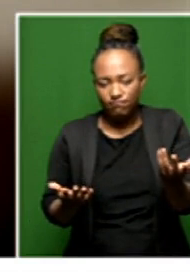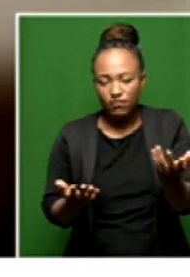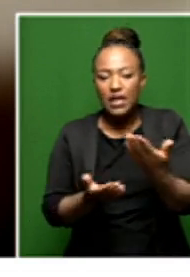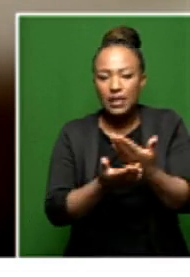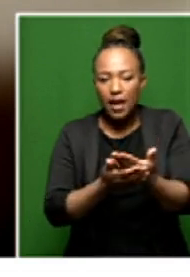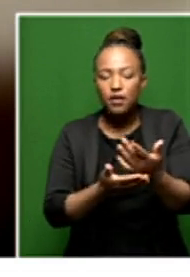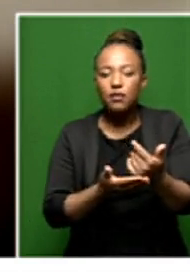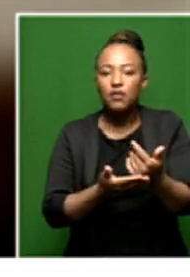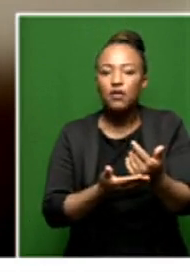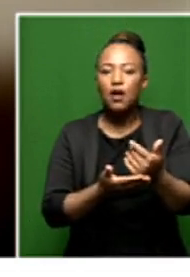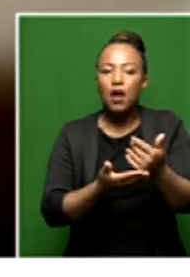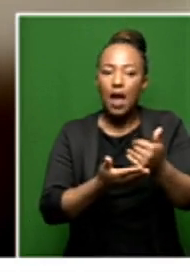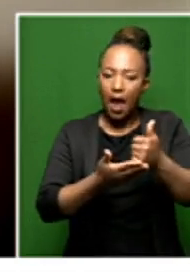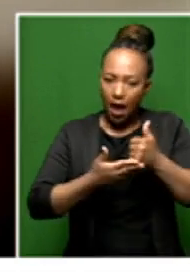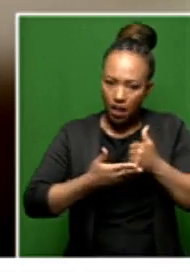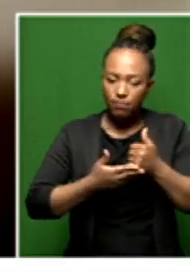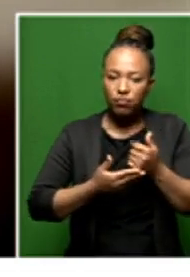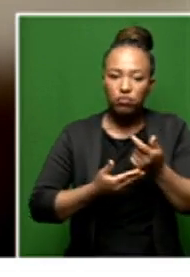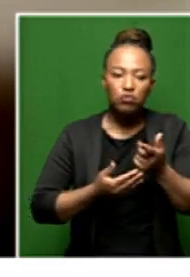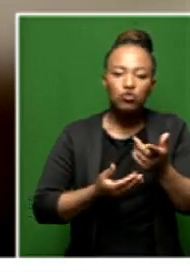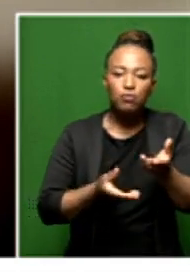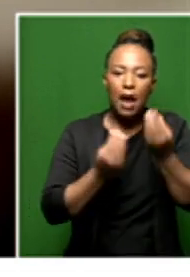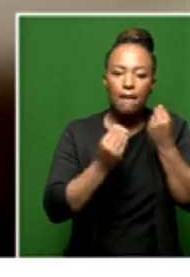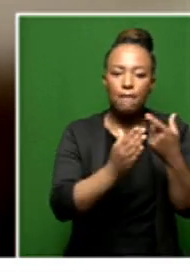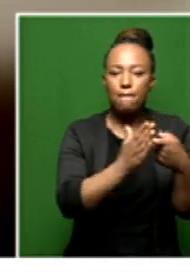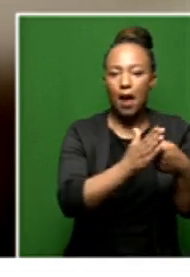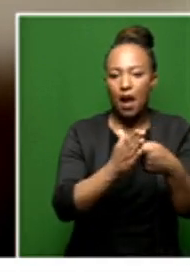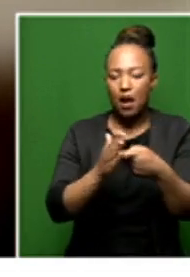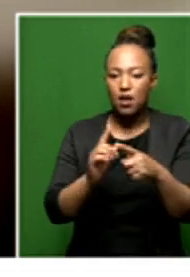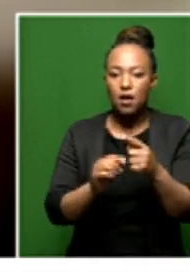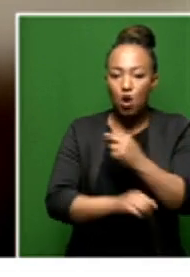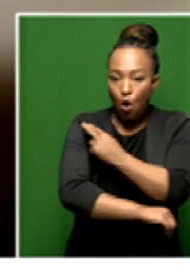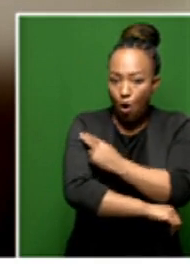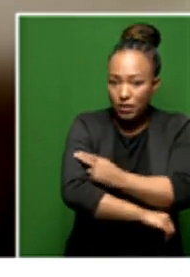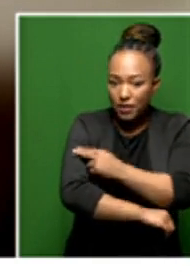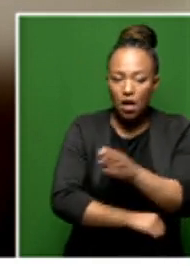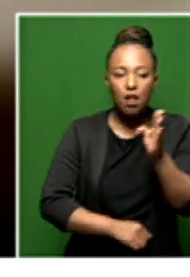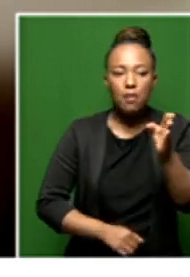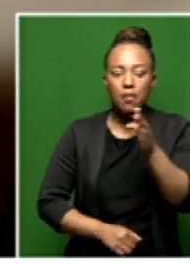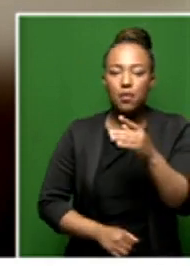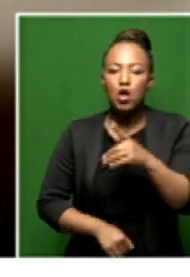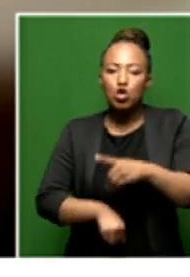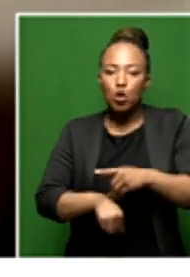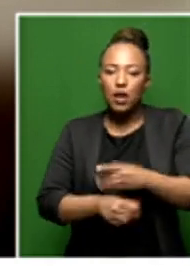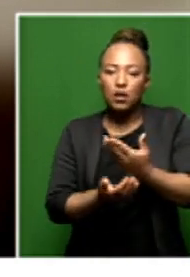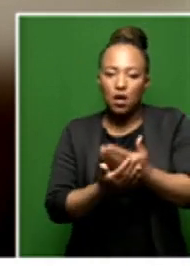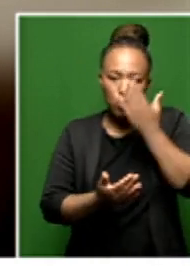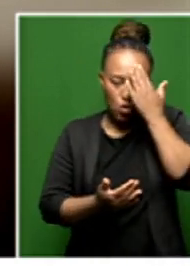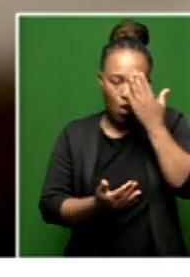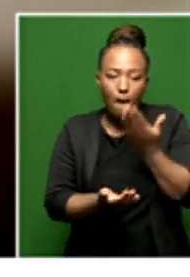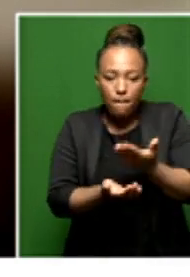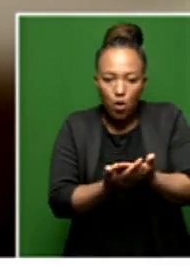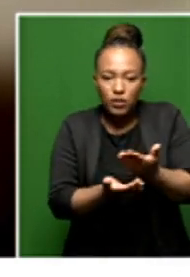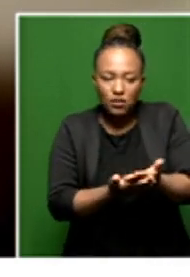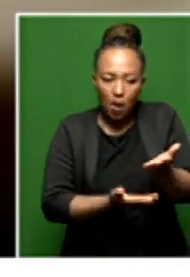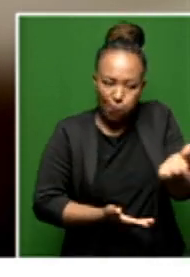a steady supply. So in every hospital in South Africa, doctors would know that all of the potential antibiotics, so they could